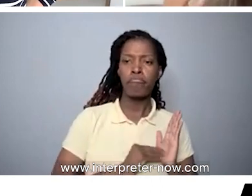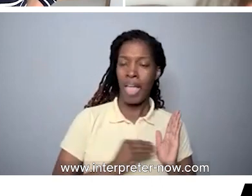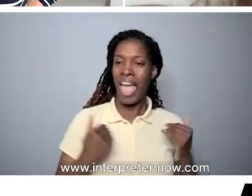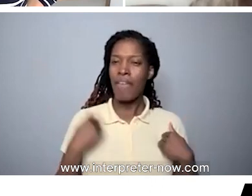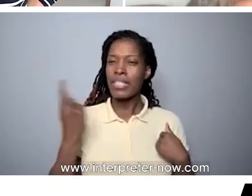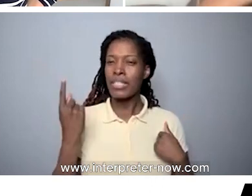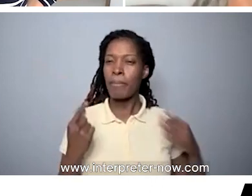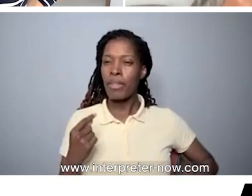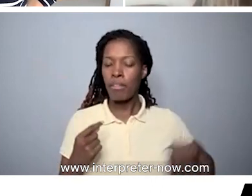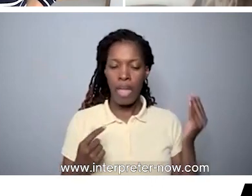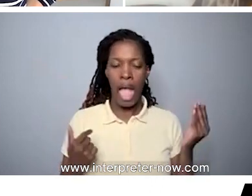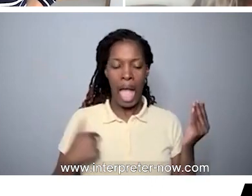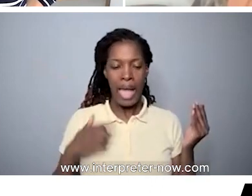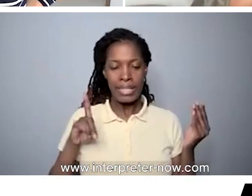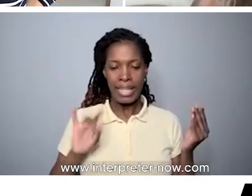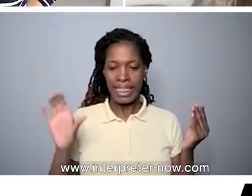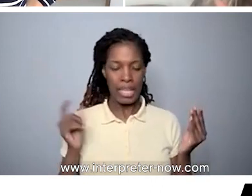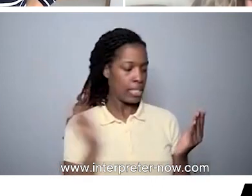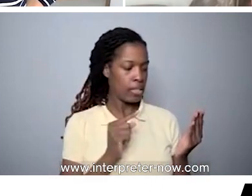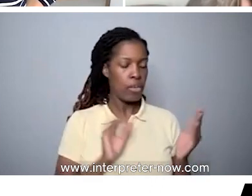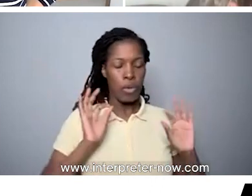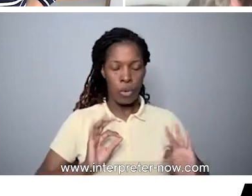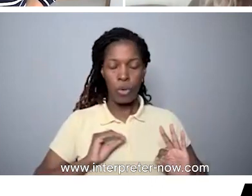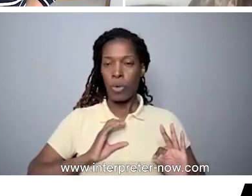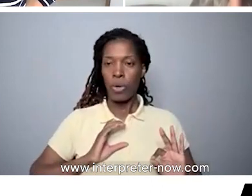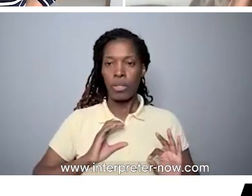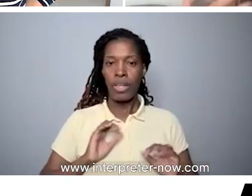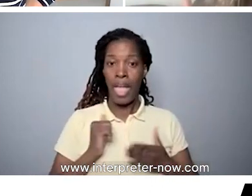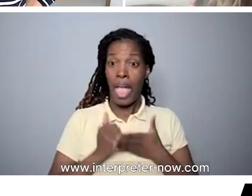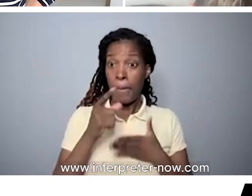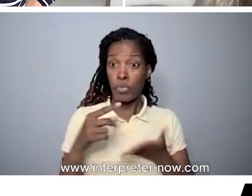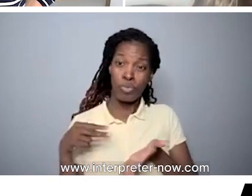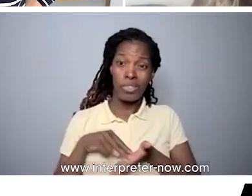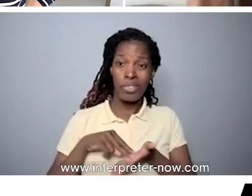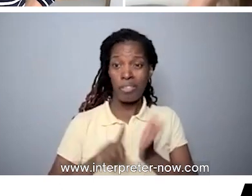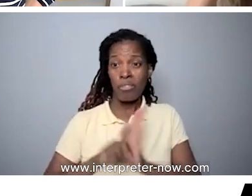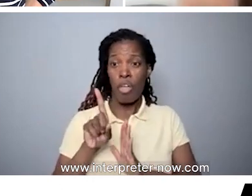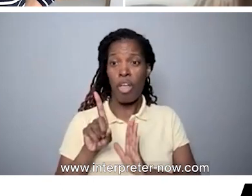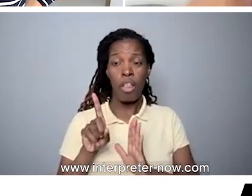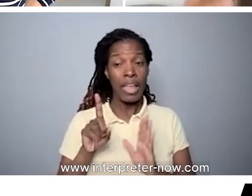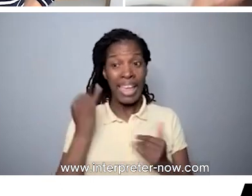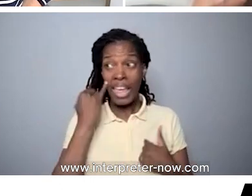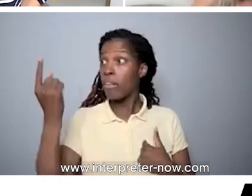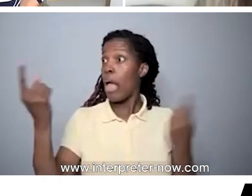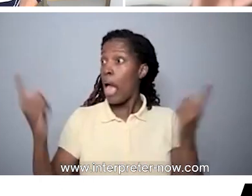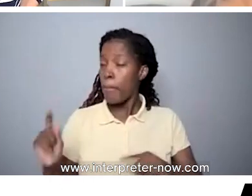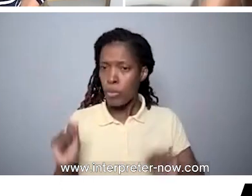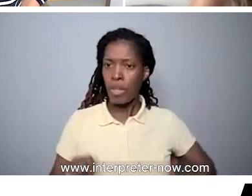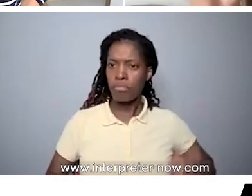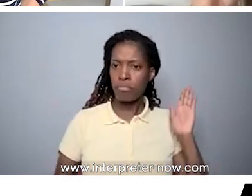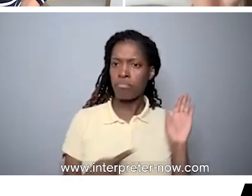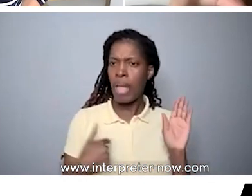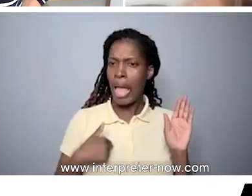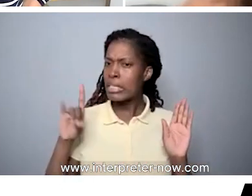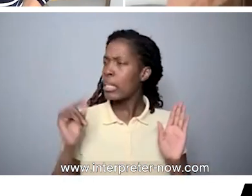comes to shove, you could like whip it out at any time and actually have like the proof if that needed to be. I'm not saying you need that, but let's